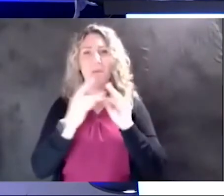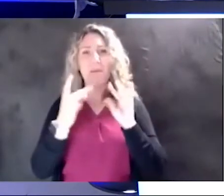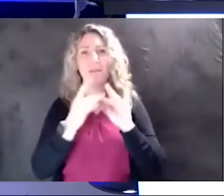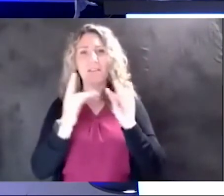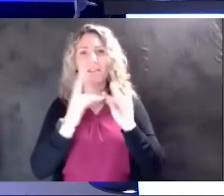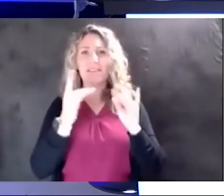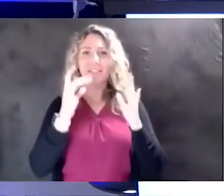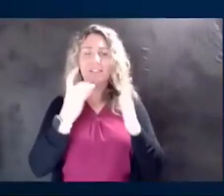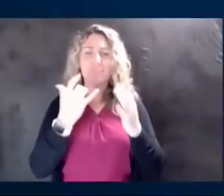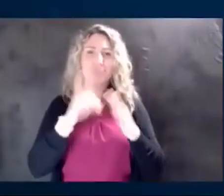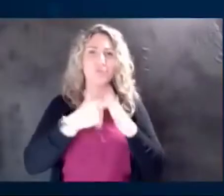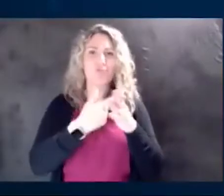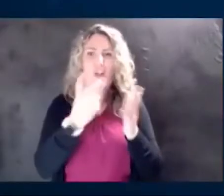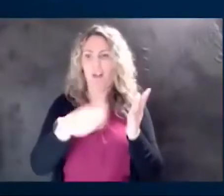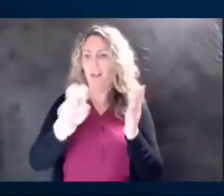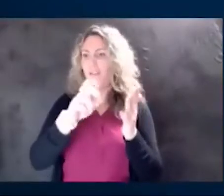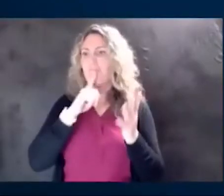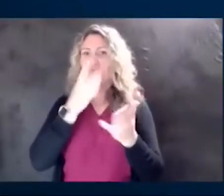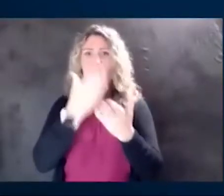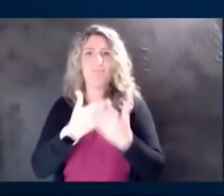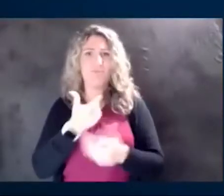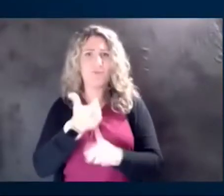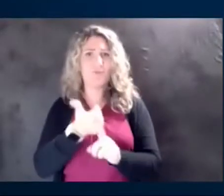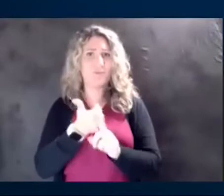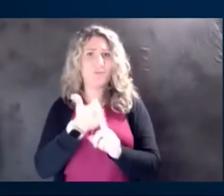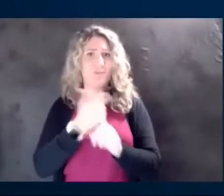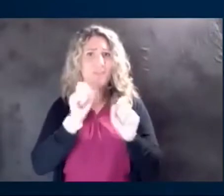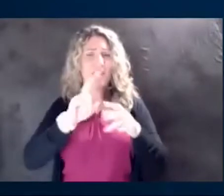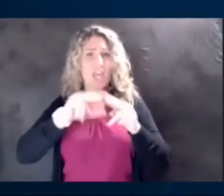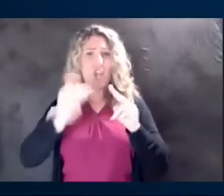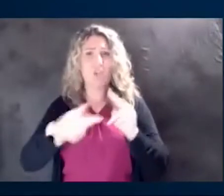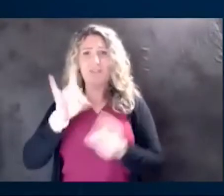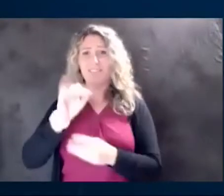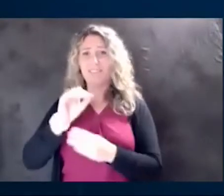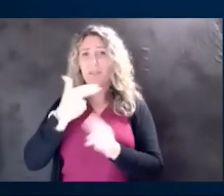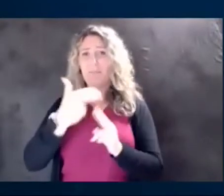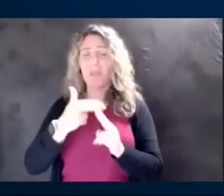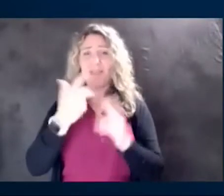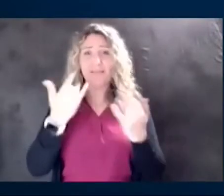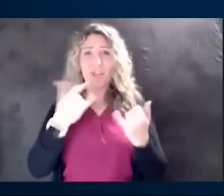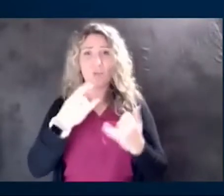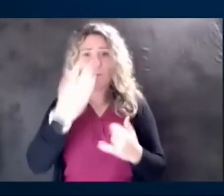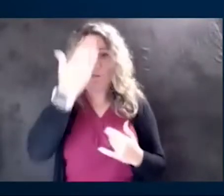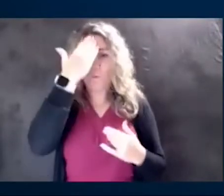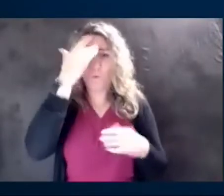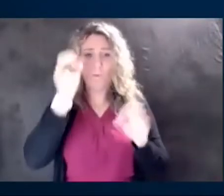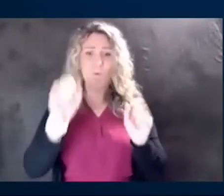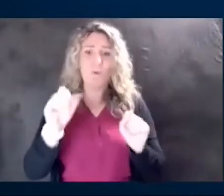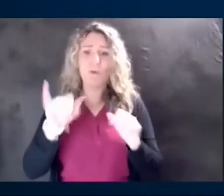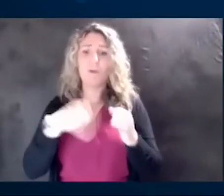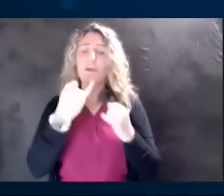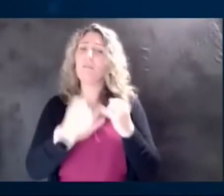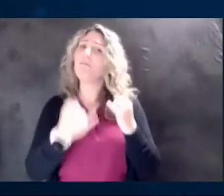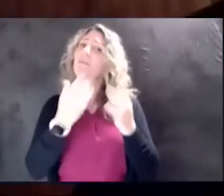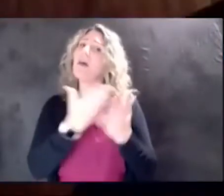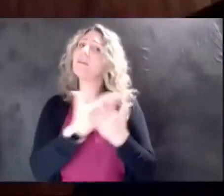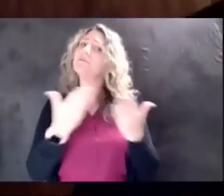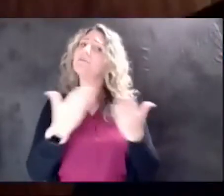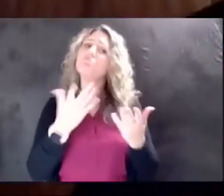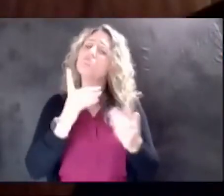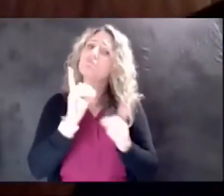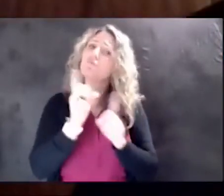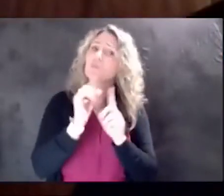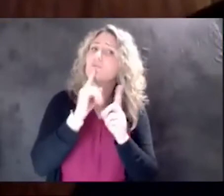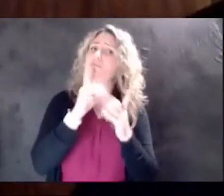yourself you can lose 80 pounds, so now you know you can do it. And any just last parting words that you can share with our viewers who are